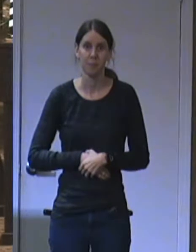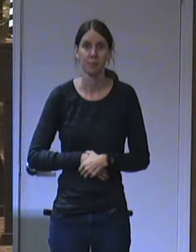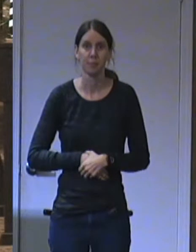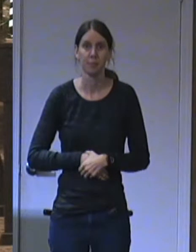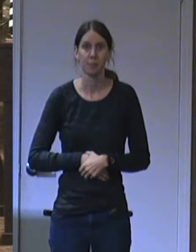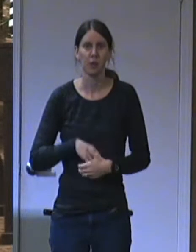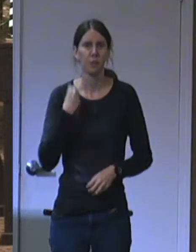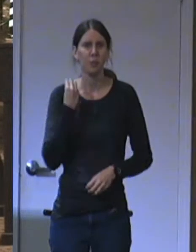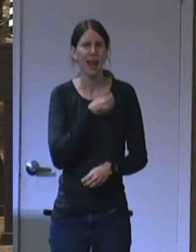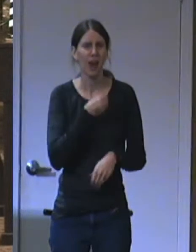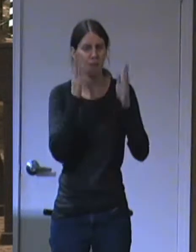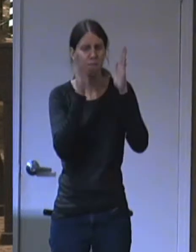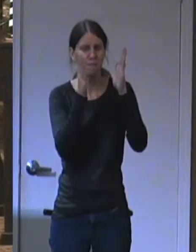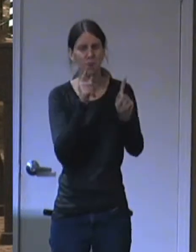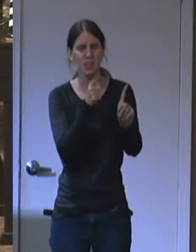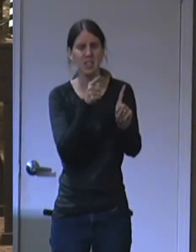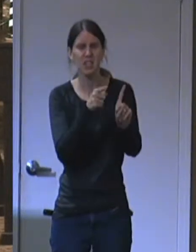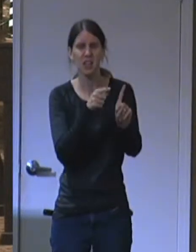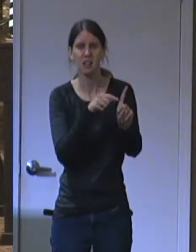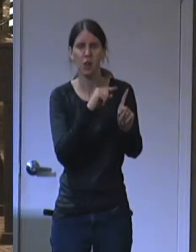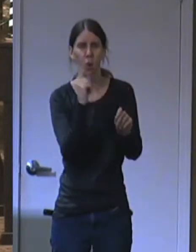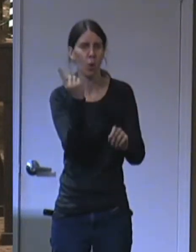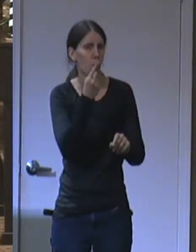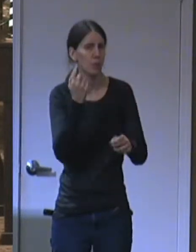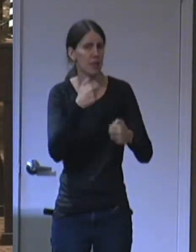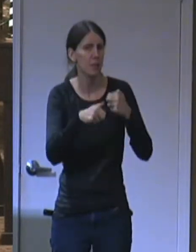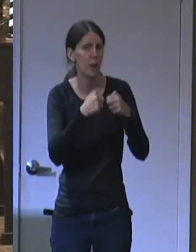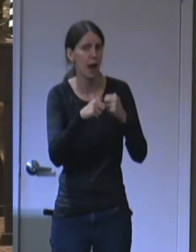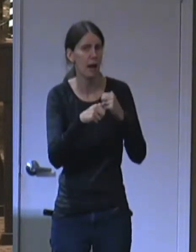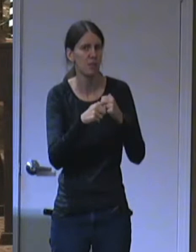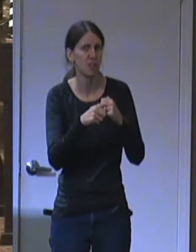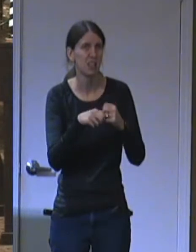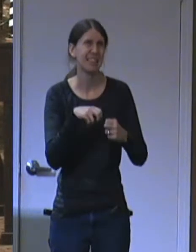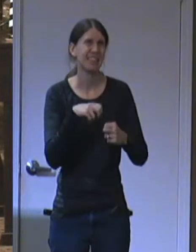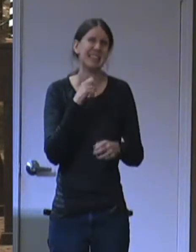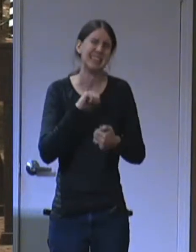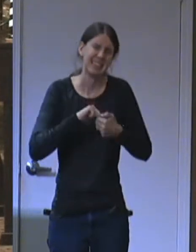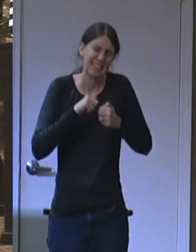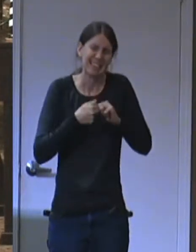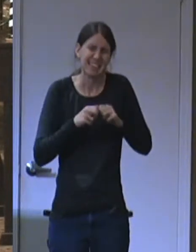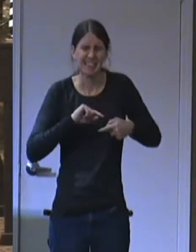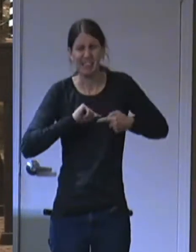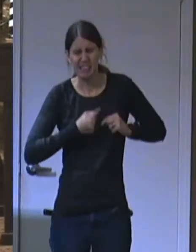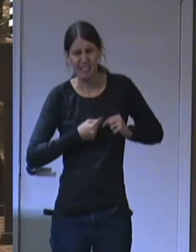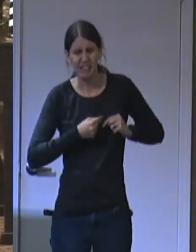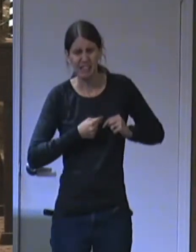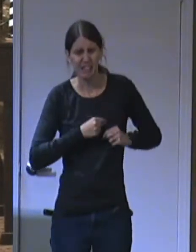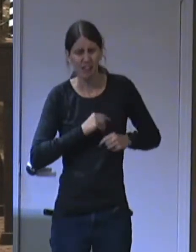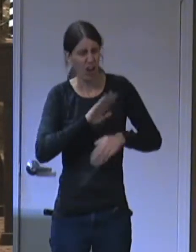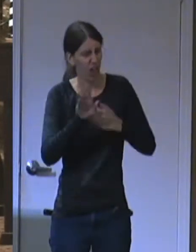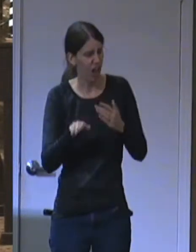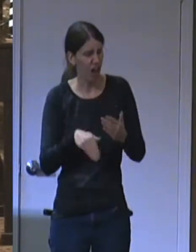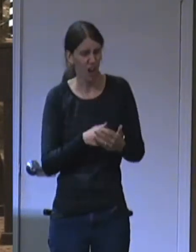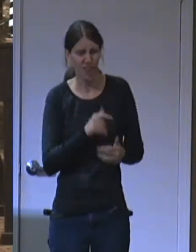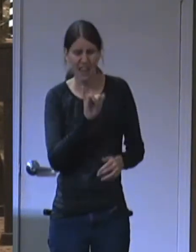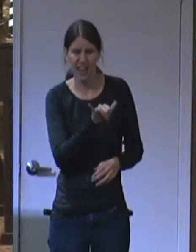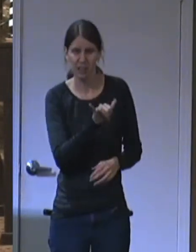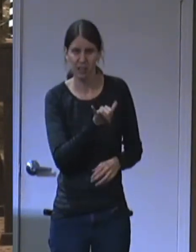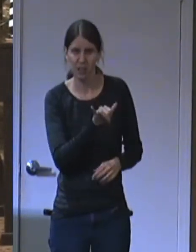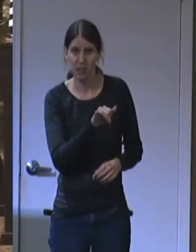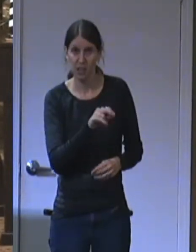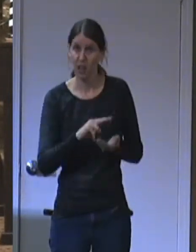When our focus is all on the problem, the hardship, the hurt, we fail